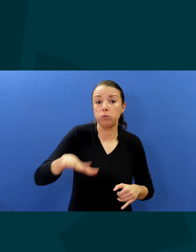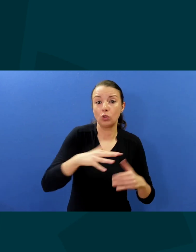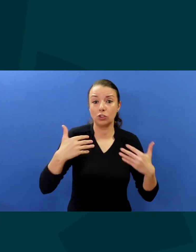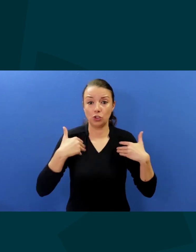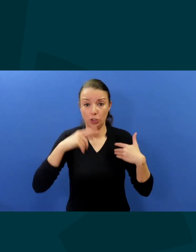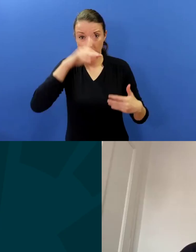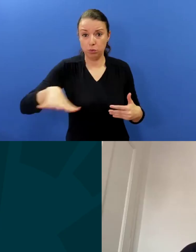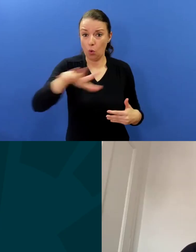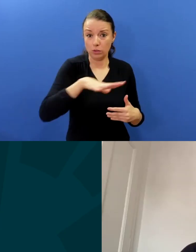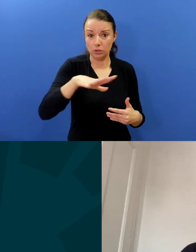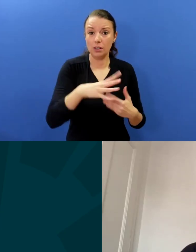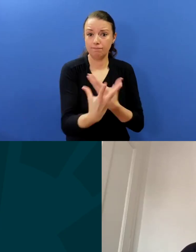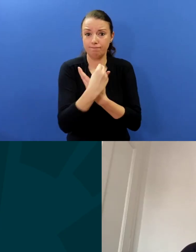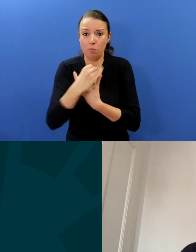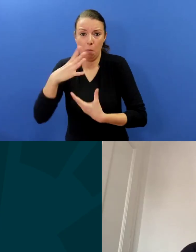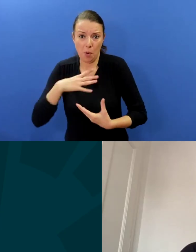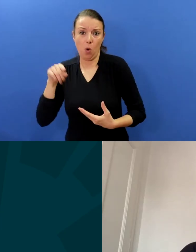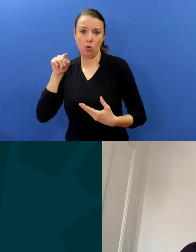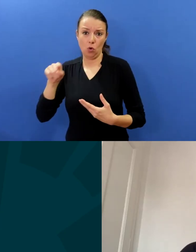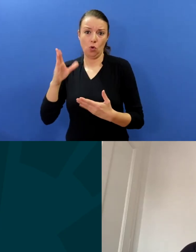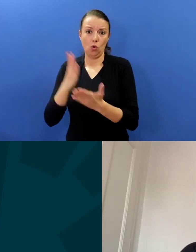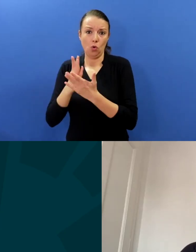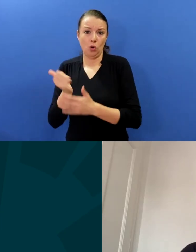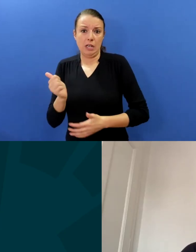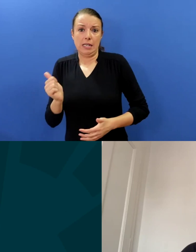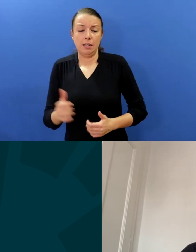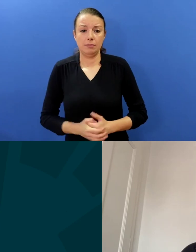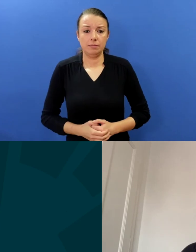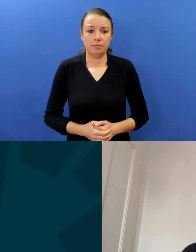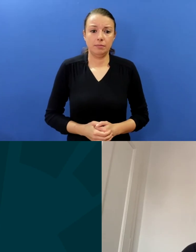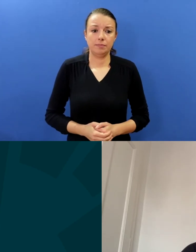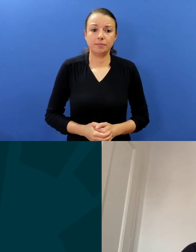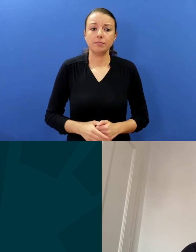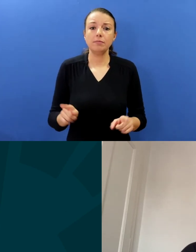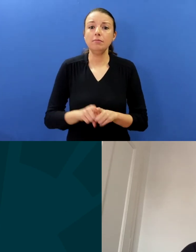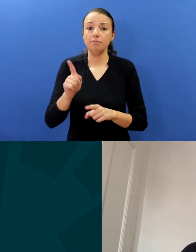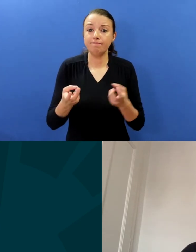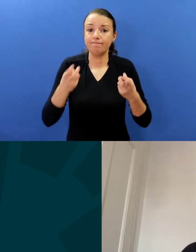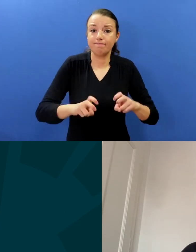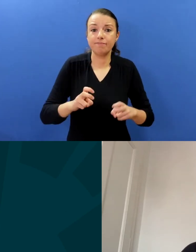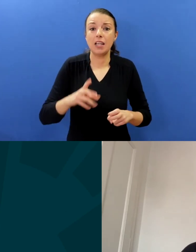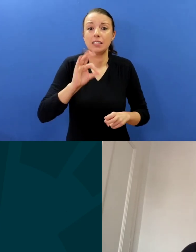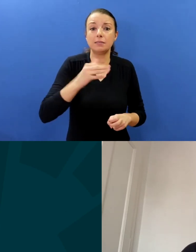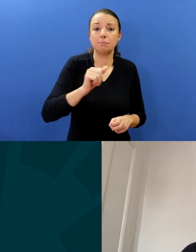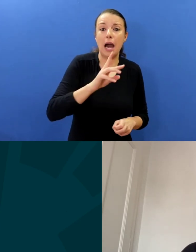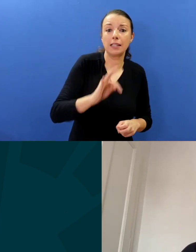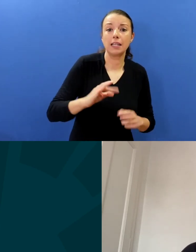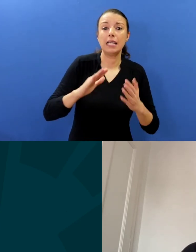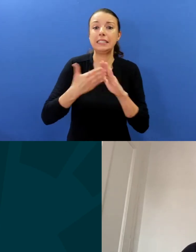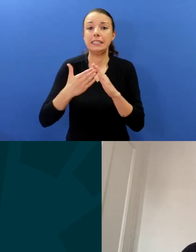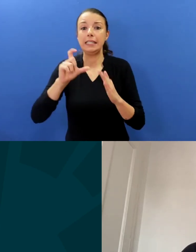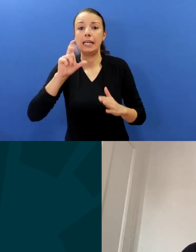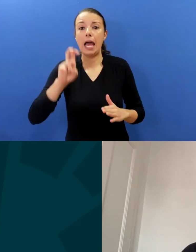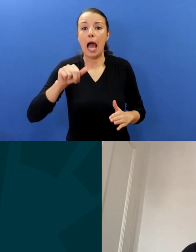stakeholders from various areas of life. Caroline has also played her role in the creation